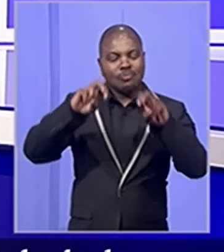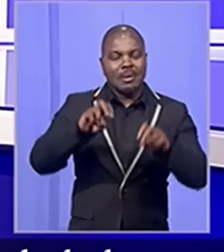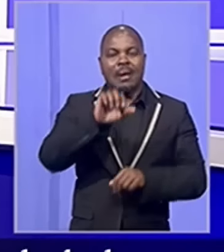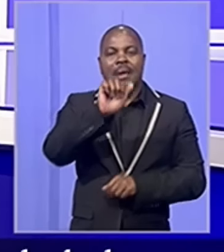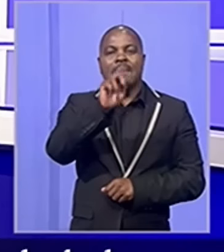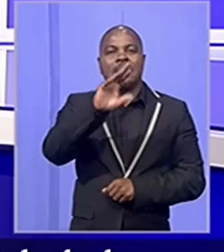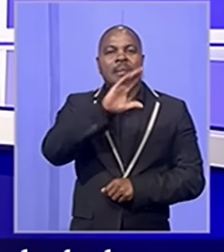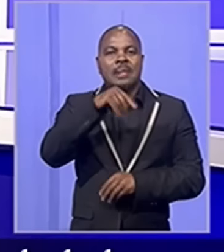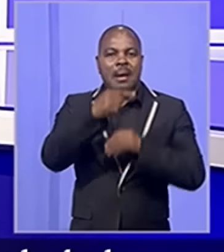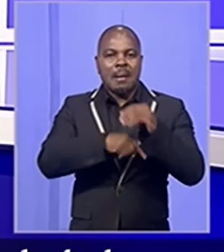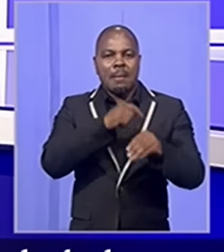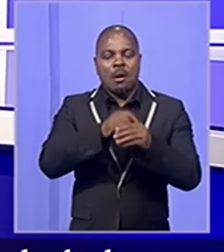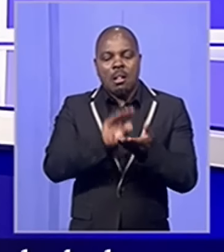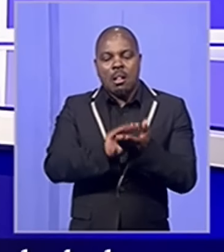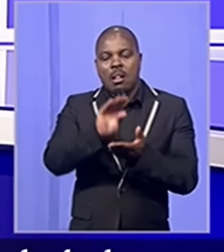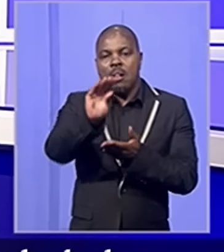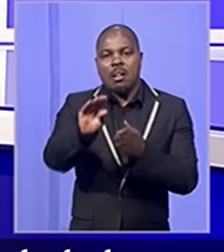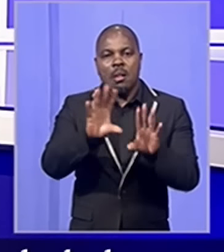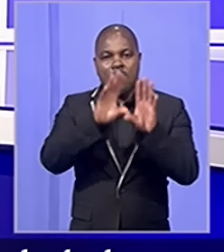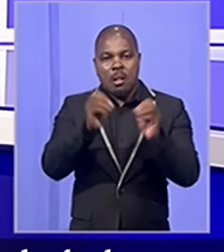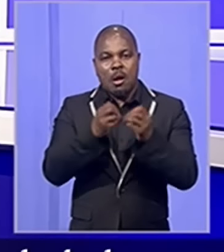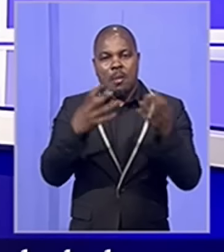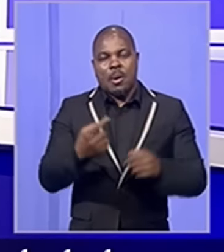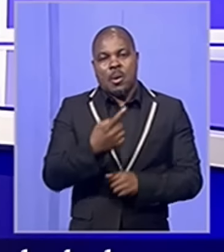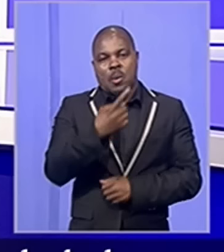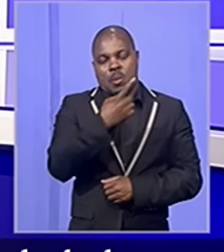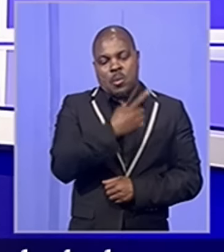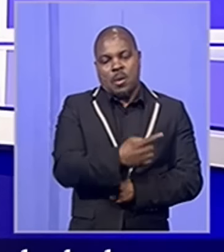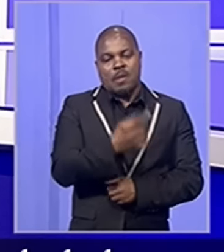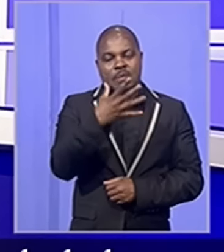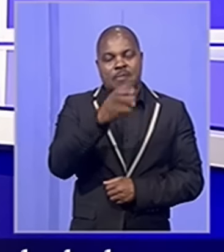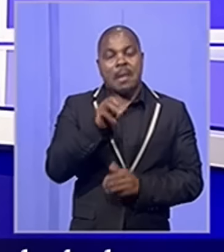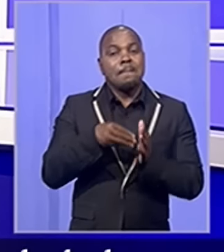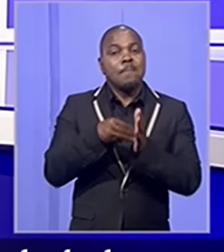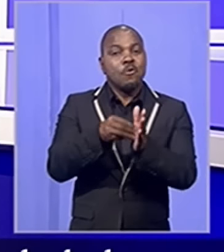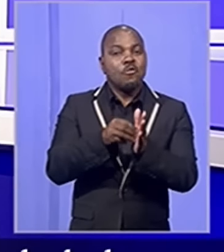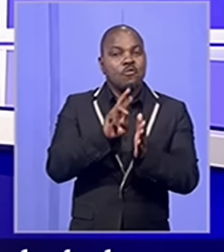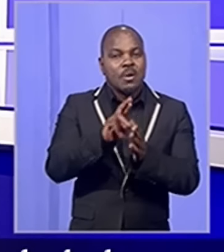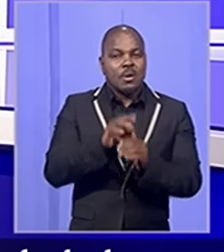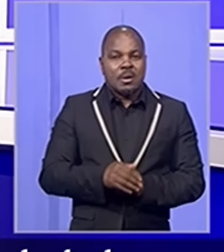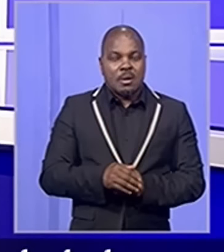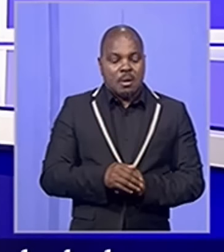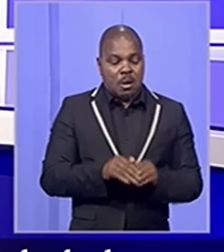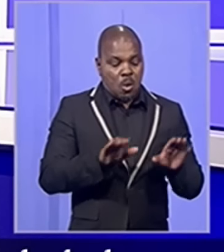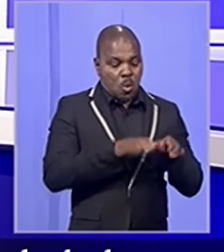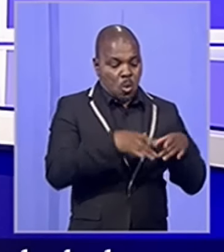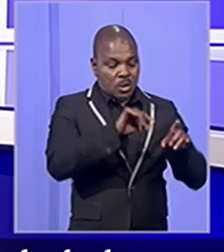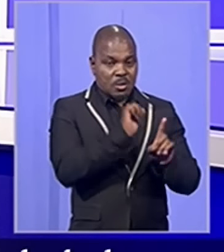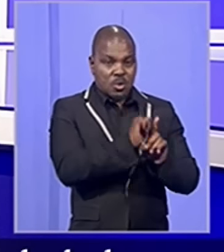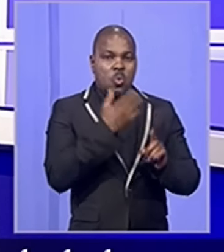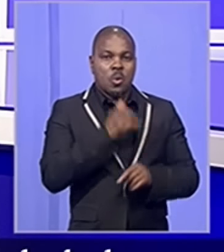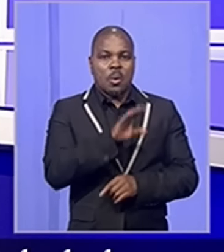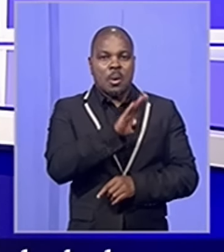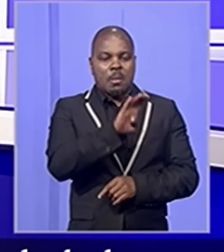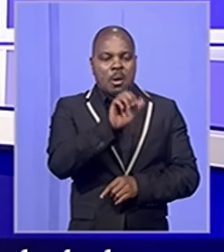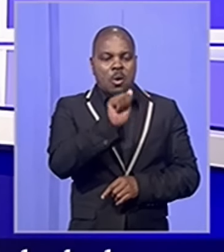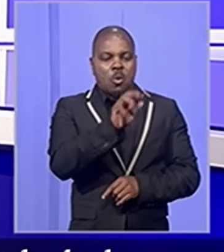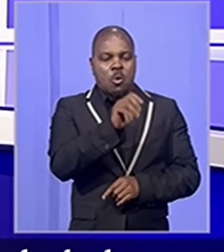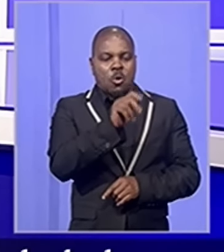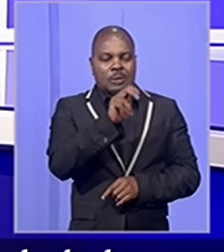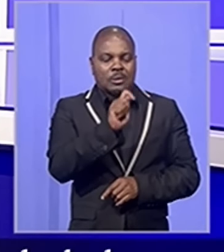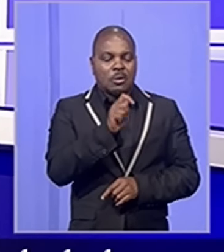go duela sesuga sa diranta di le dimilione di le 150. Modulasetulo wa lekoko Michael Bimo o buile seno fa